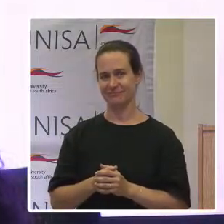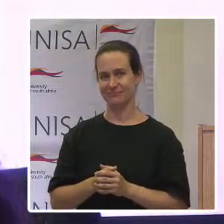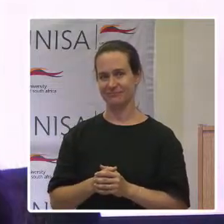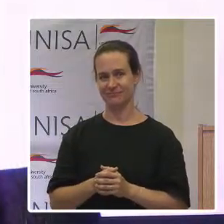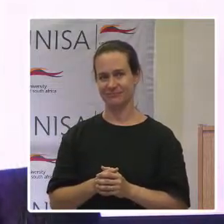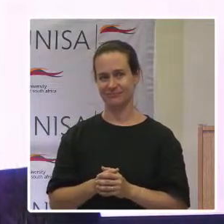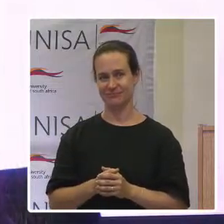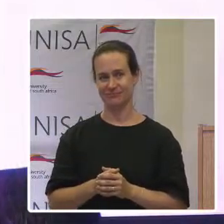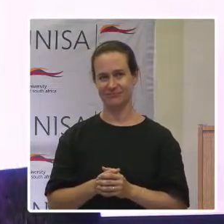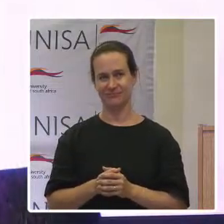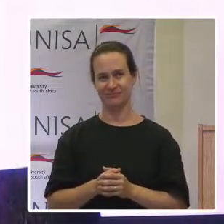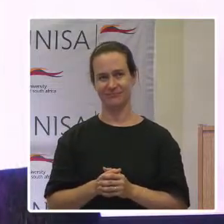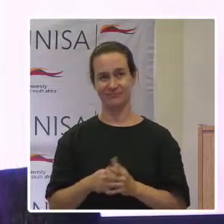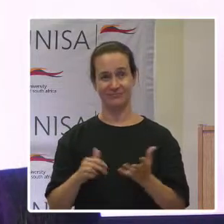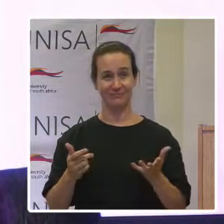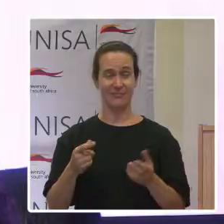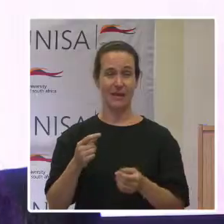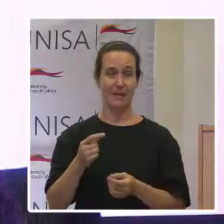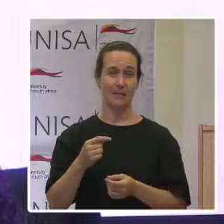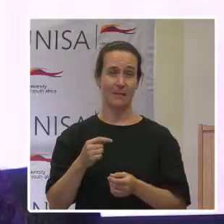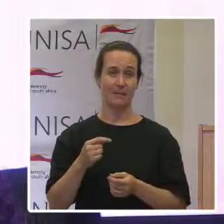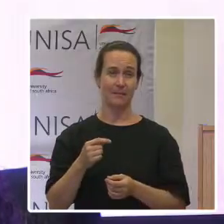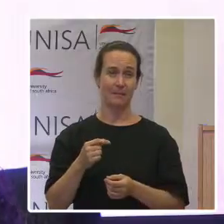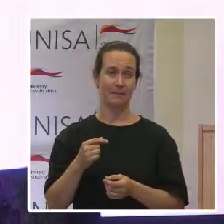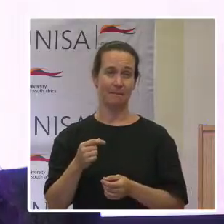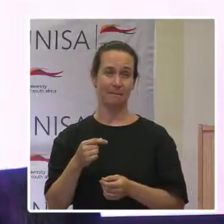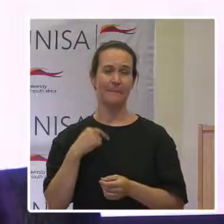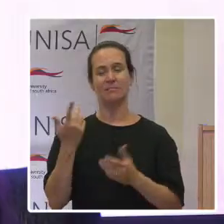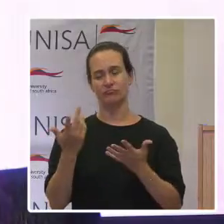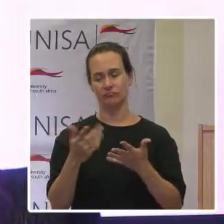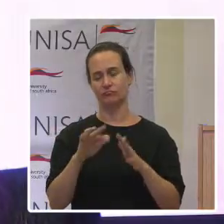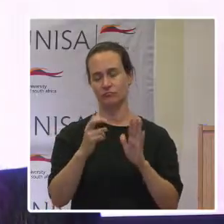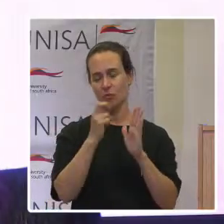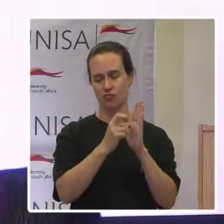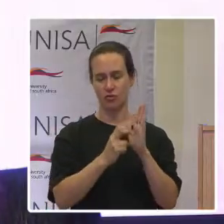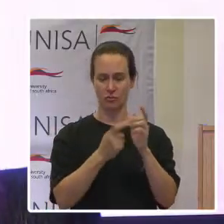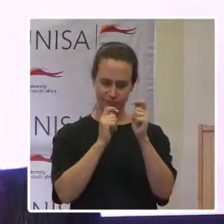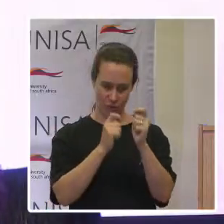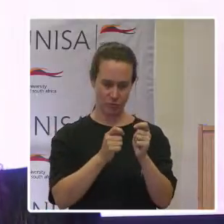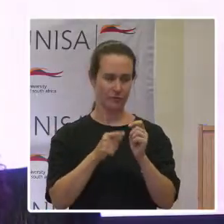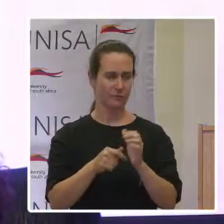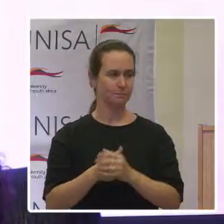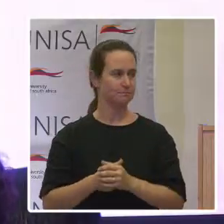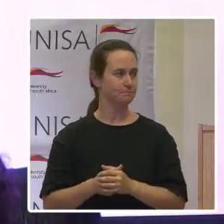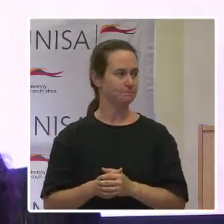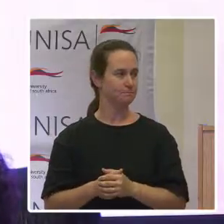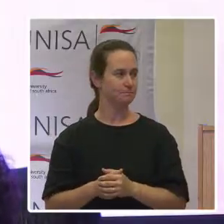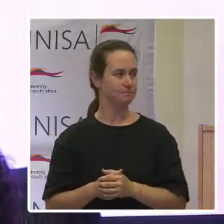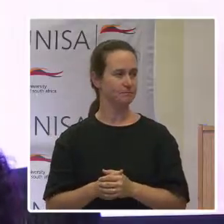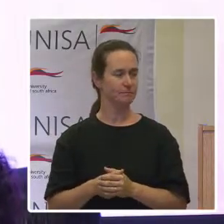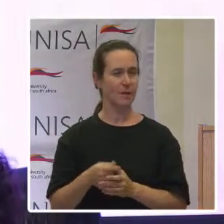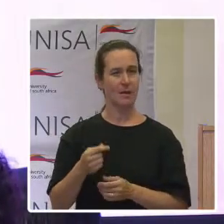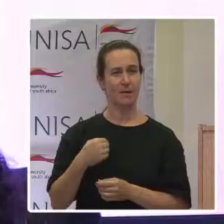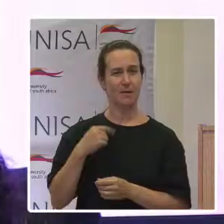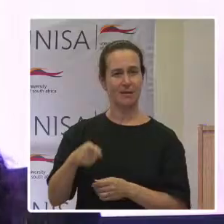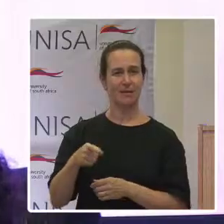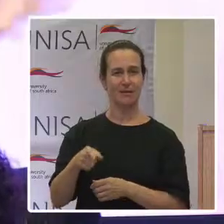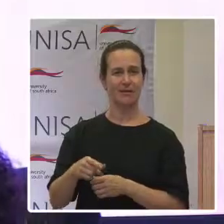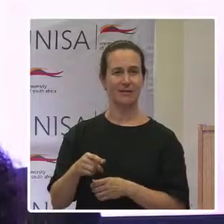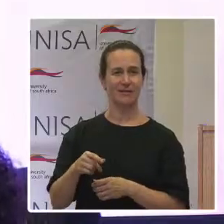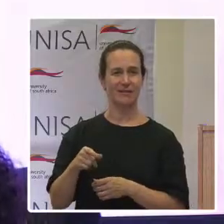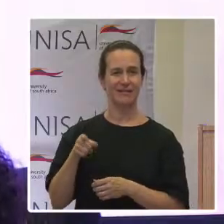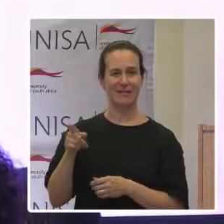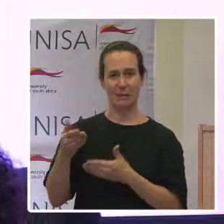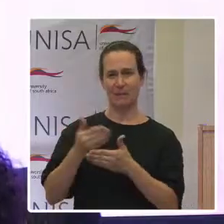Before I even start anything, can I just stand on the protocol that was already observed? And I think the CAA is here. Before I get myself